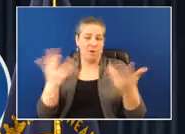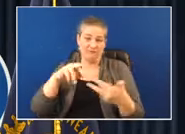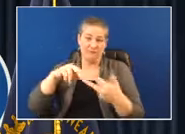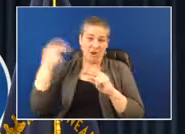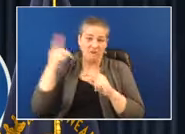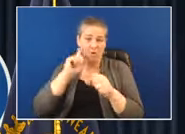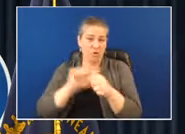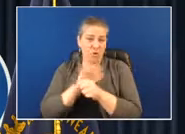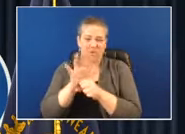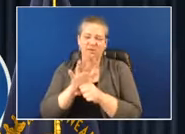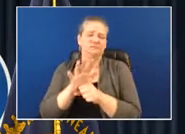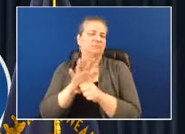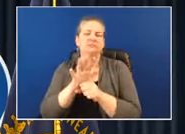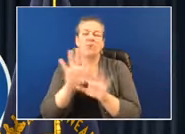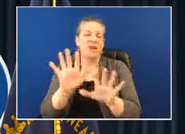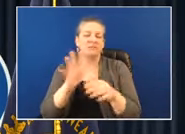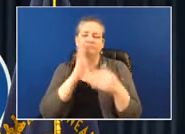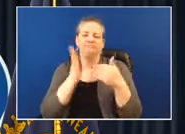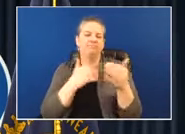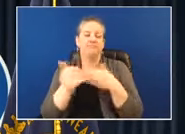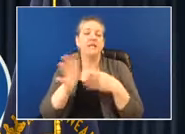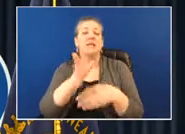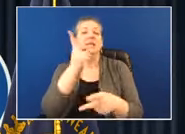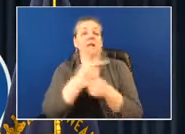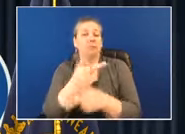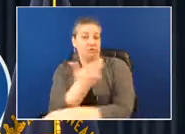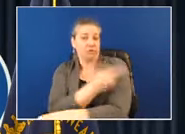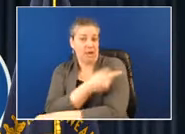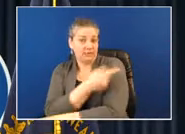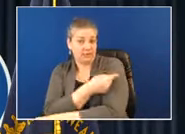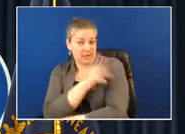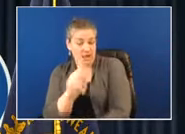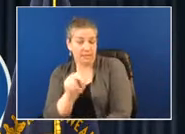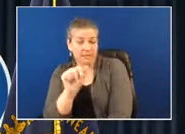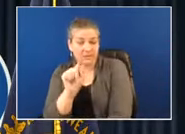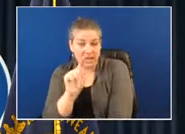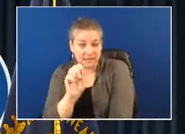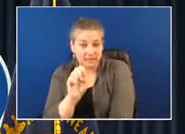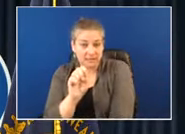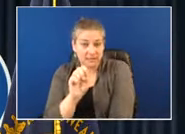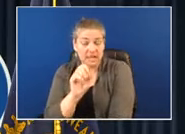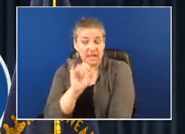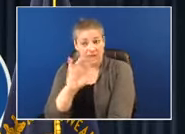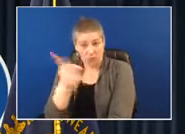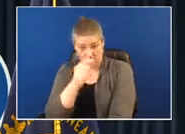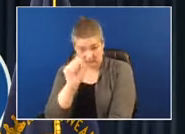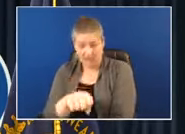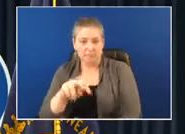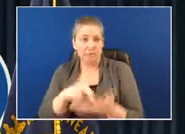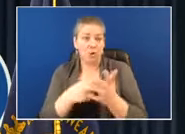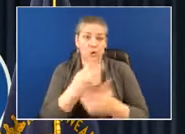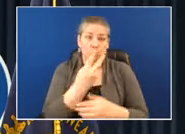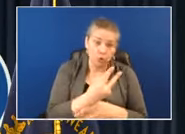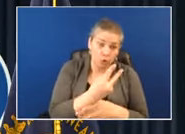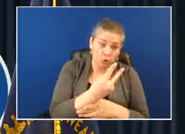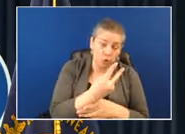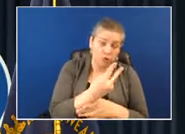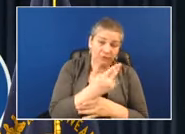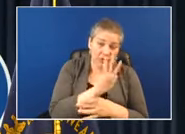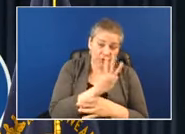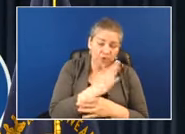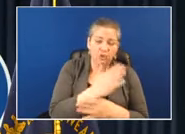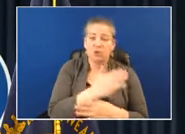things. Keep up to date on your COVID vaccinations. For everyone who's eligible, that means 2 doses in a primary series plus 1